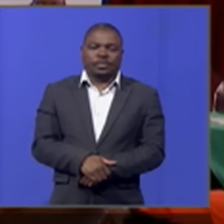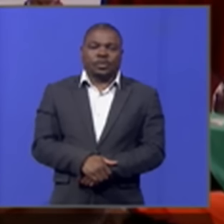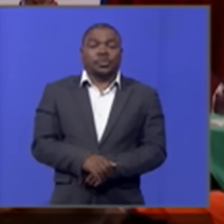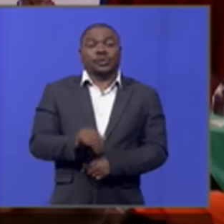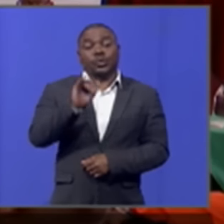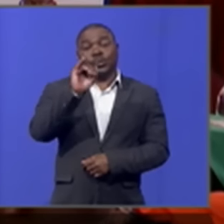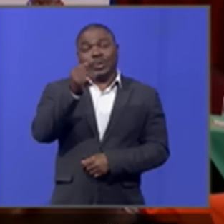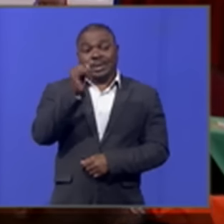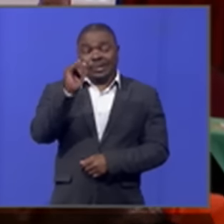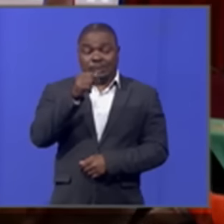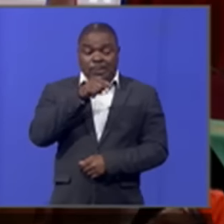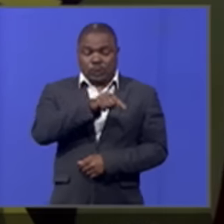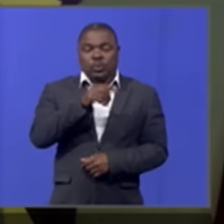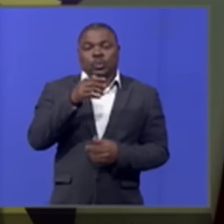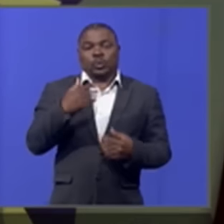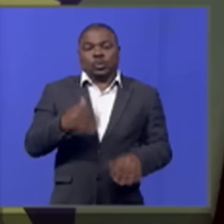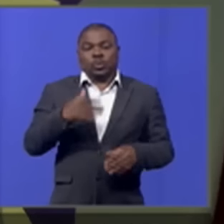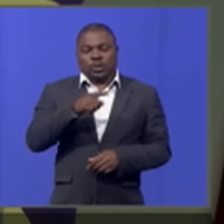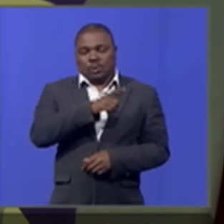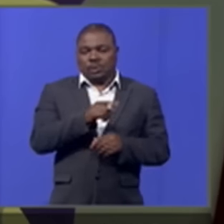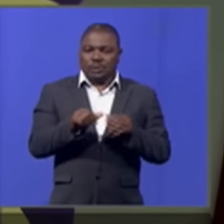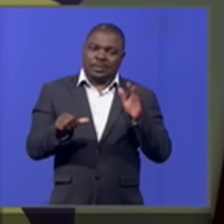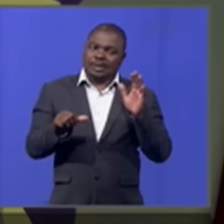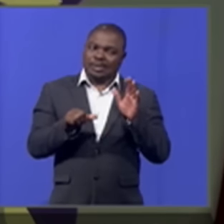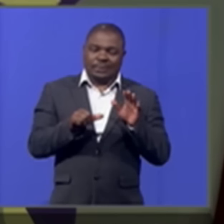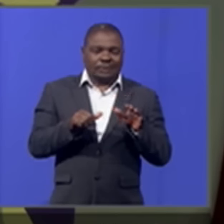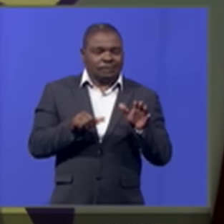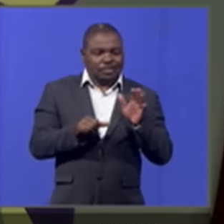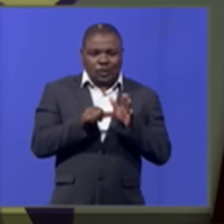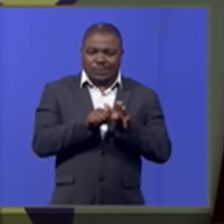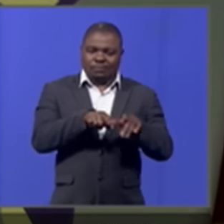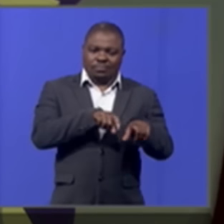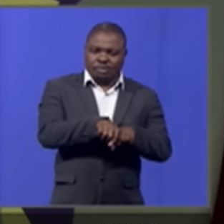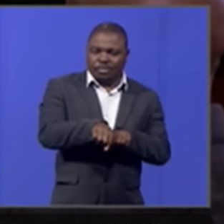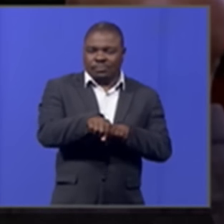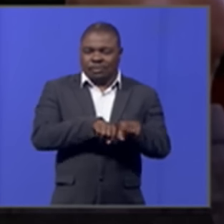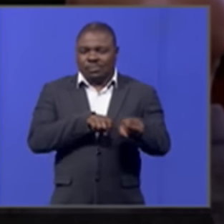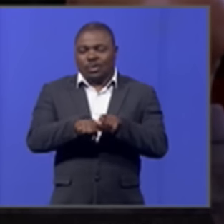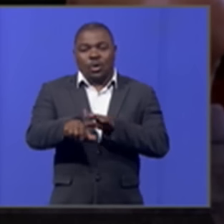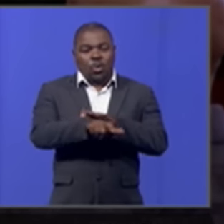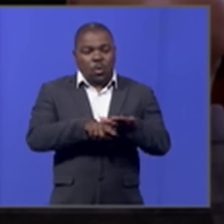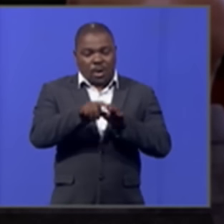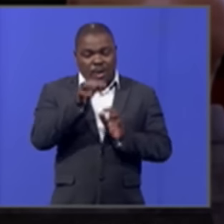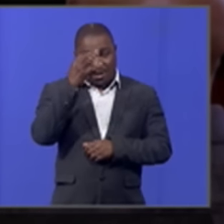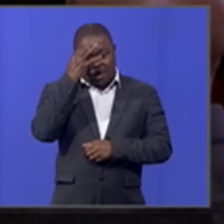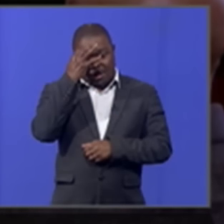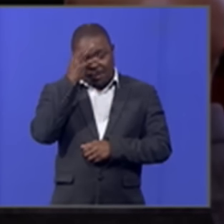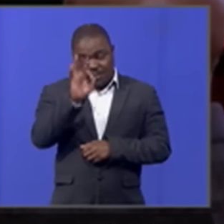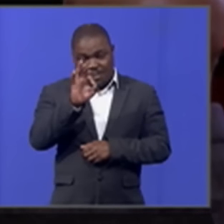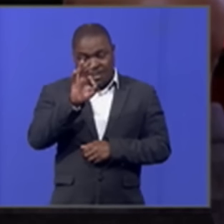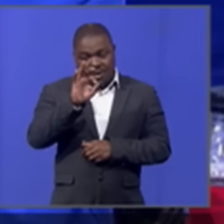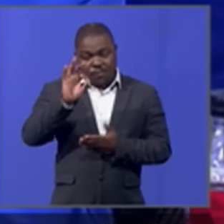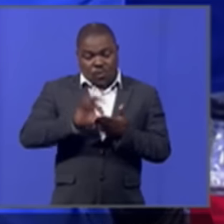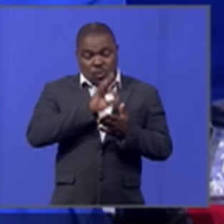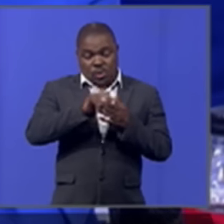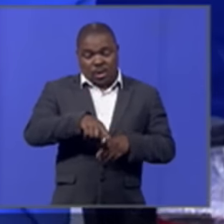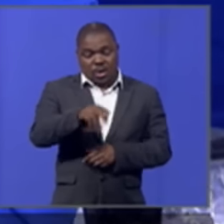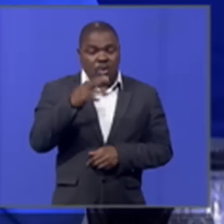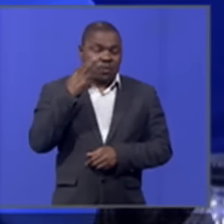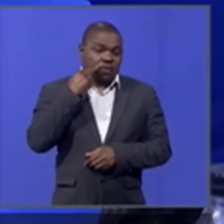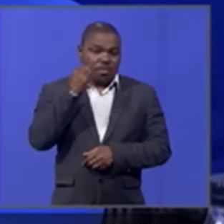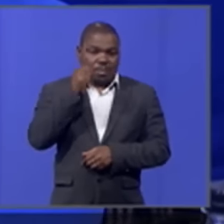Johannesburg e itshupile go nna lefelo le le masisi la ntwa ka nako ya ditlhopho tsa selegae tsa Ngwanatsele. Makoko mangwe a